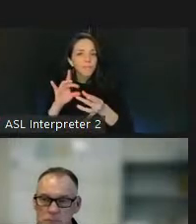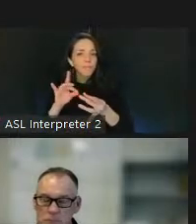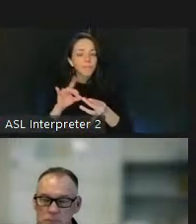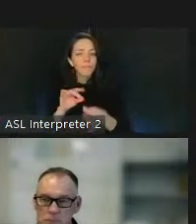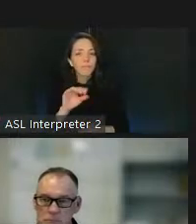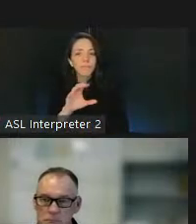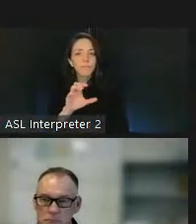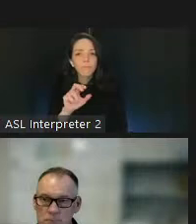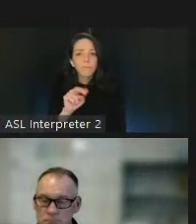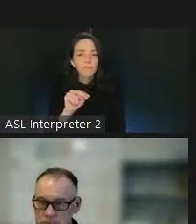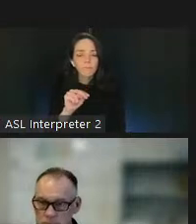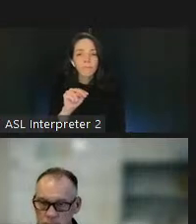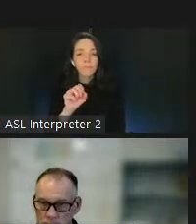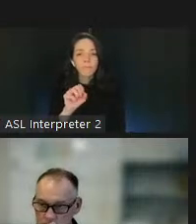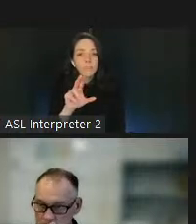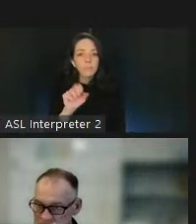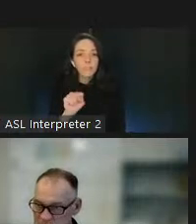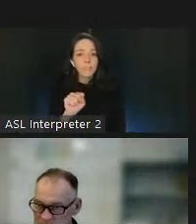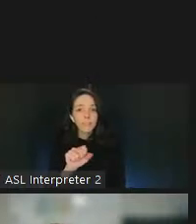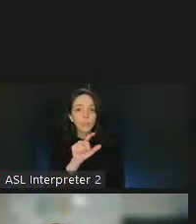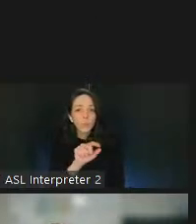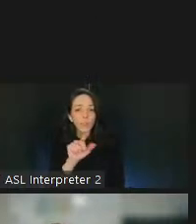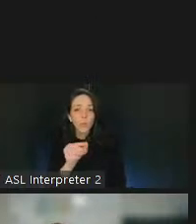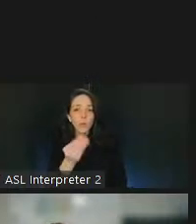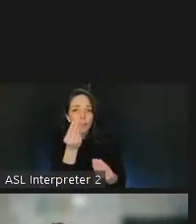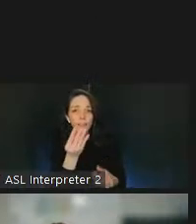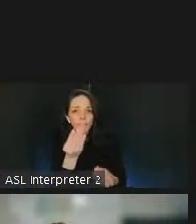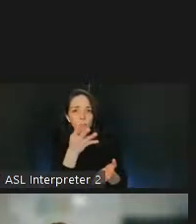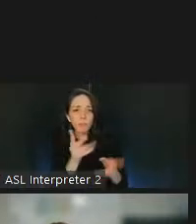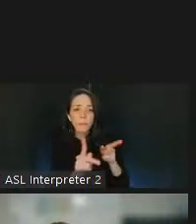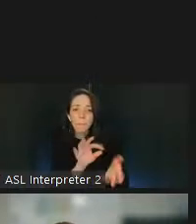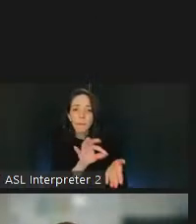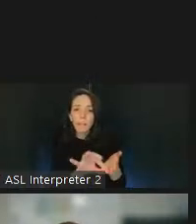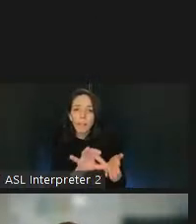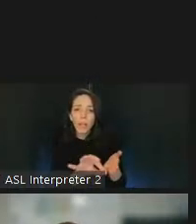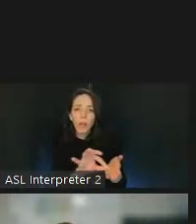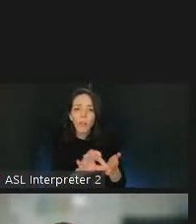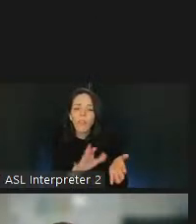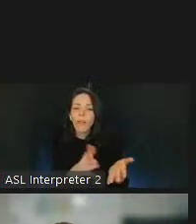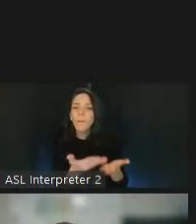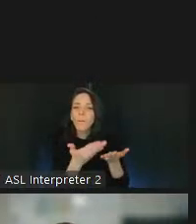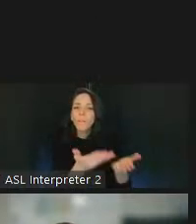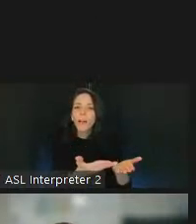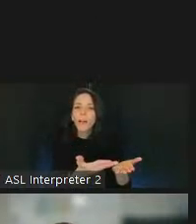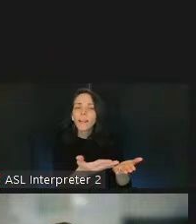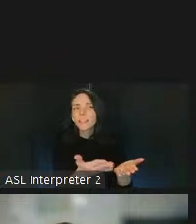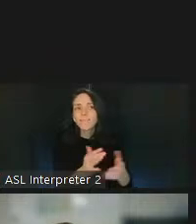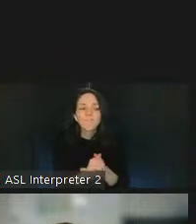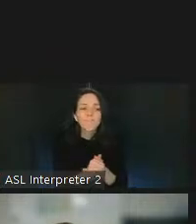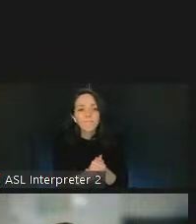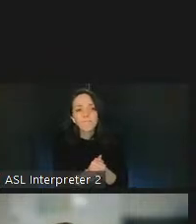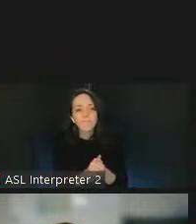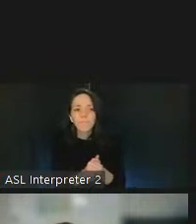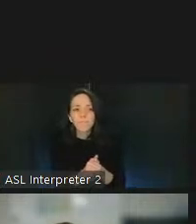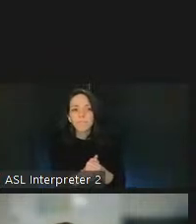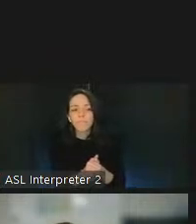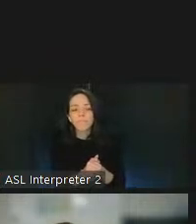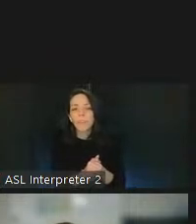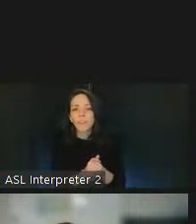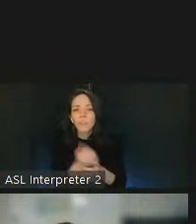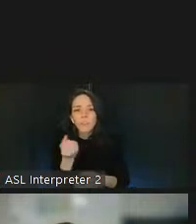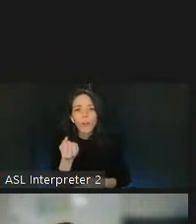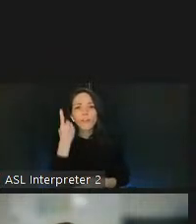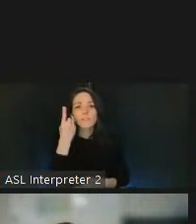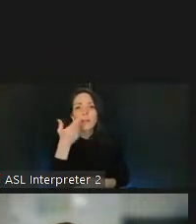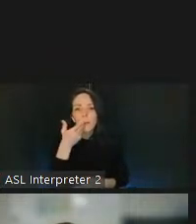2020 information provided a correction, so to speak, or a ground truthing